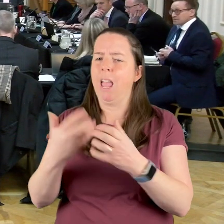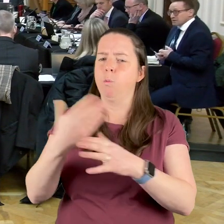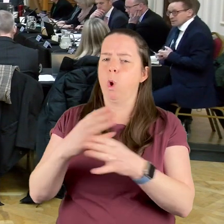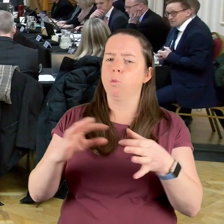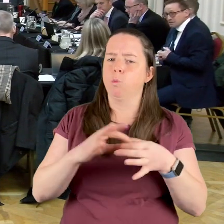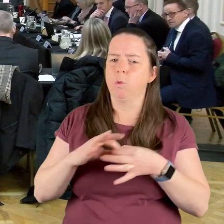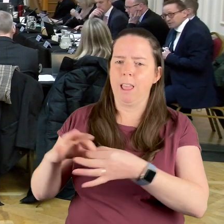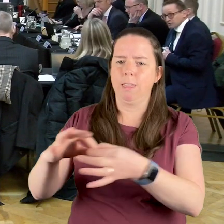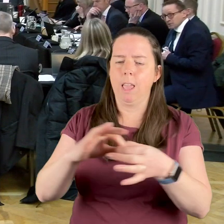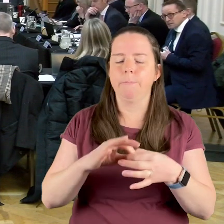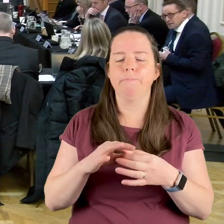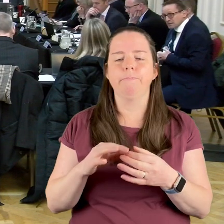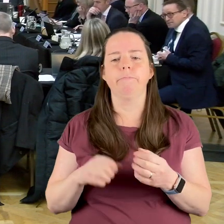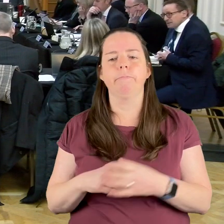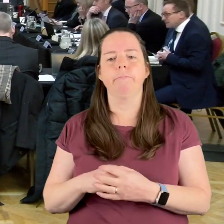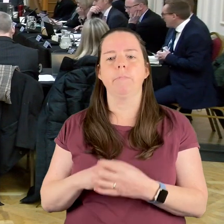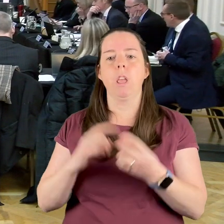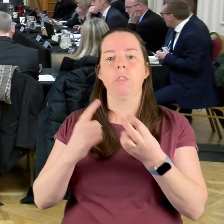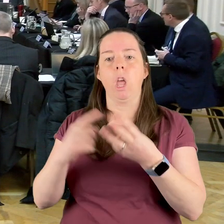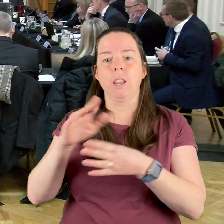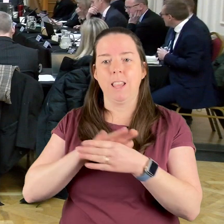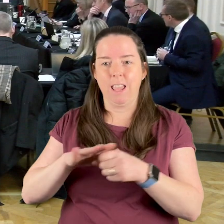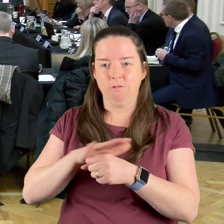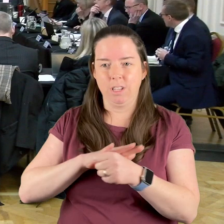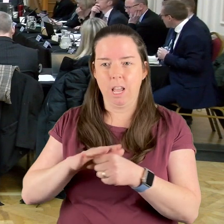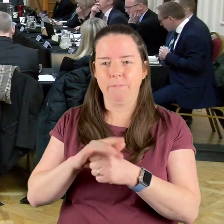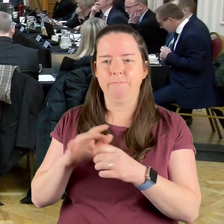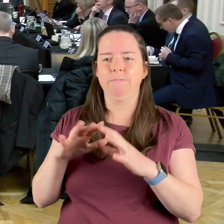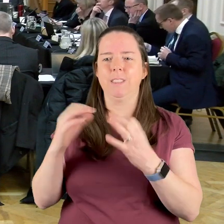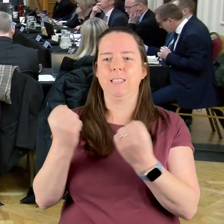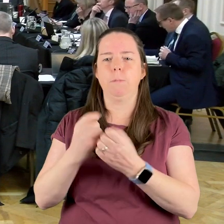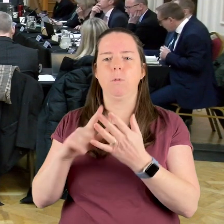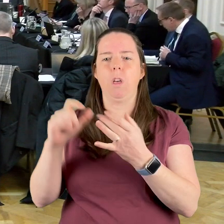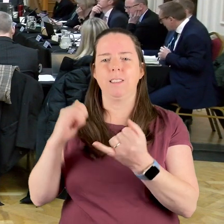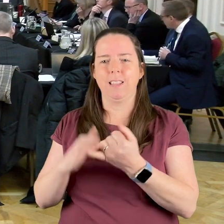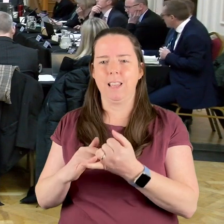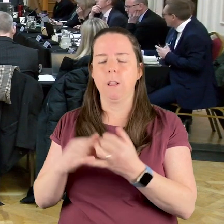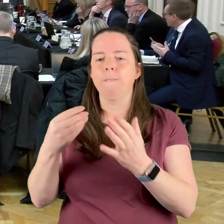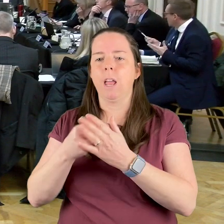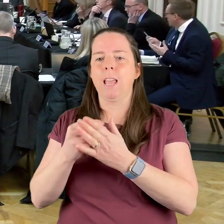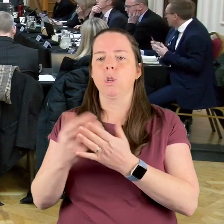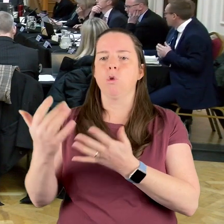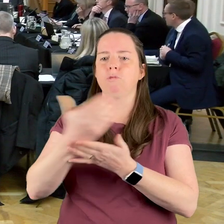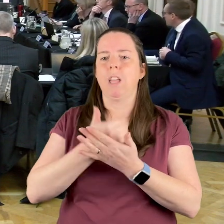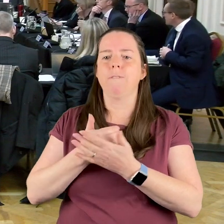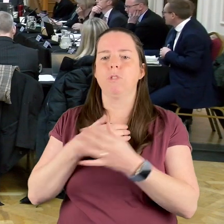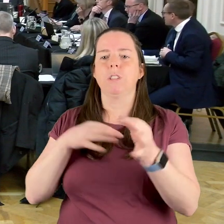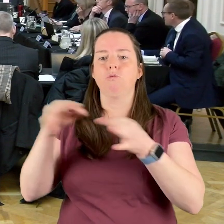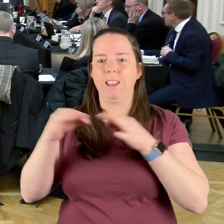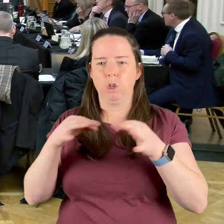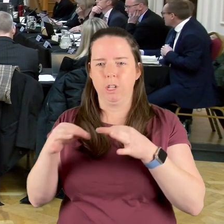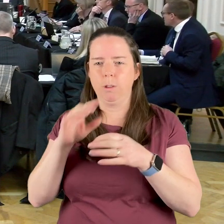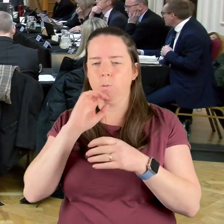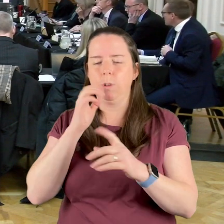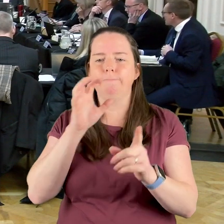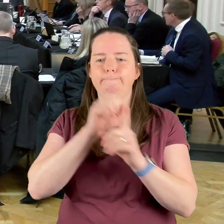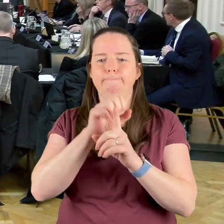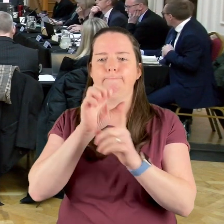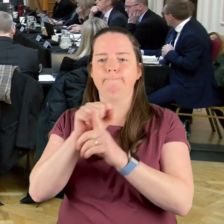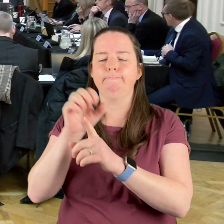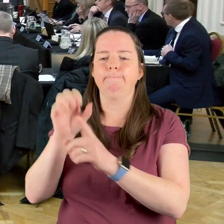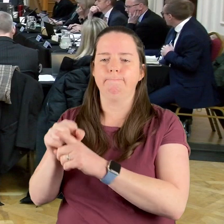and pharmacy in terms of how we work together. And a third area, we're working with Helen and the team at the